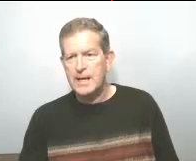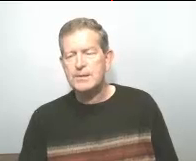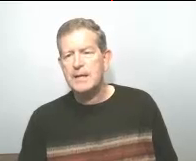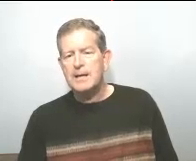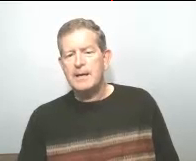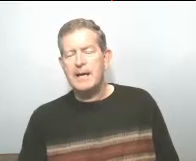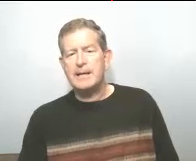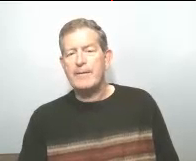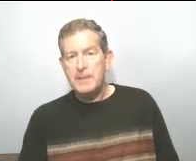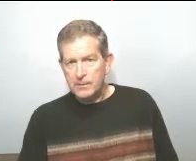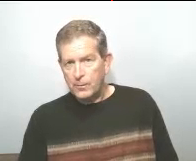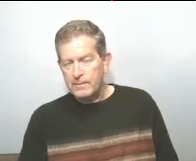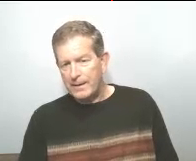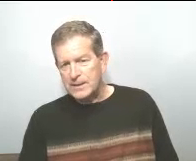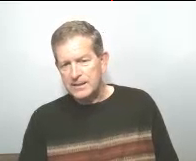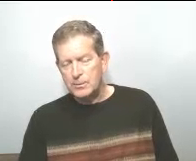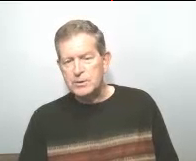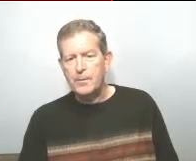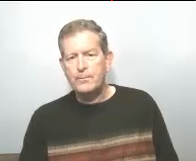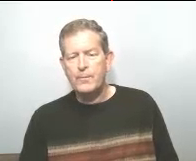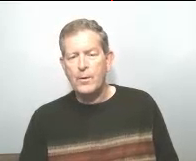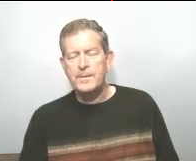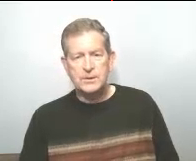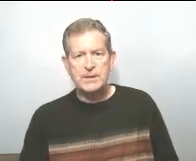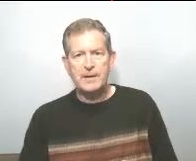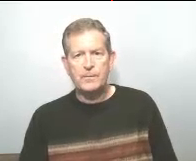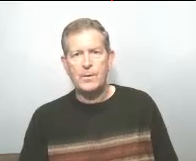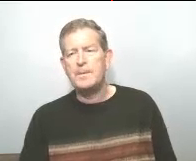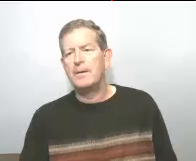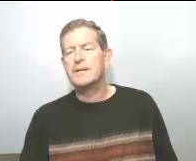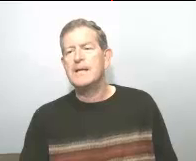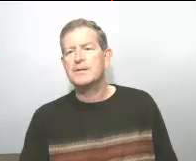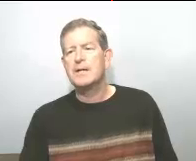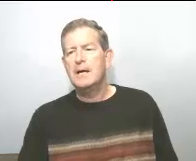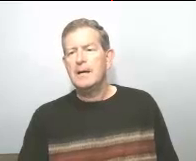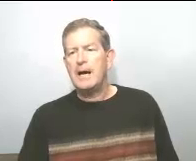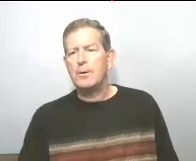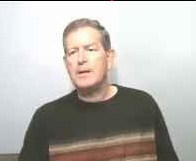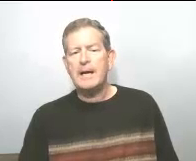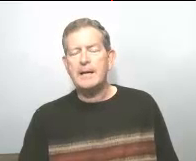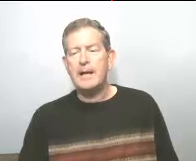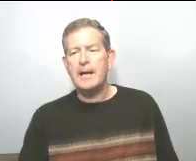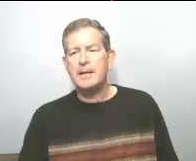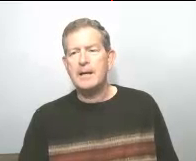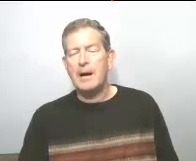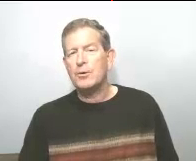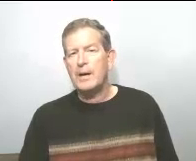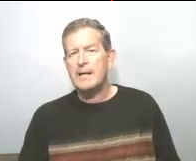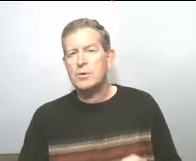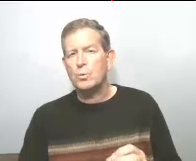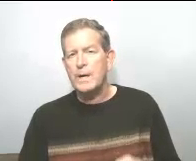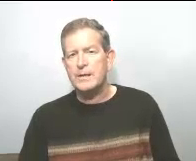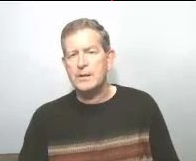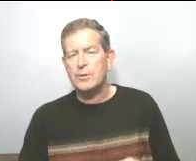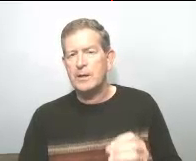real test. And I have 1 minute and 45 seconds in which to perform this second form of the test. I will click on it, and I will try